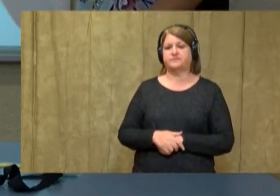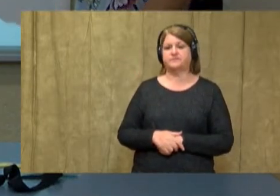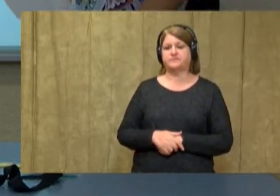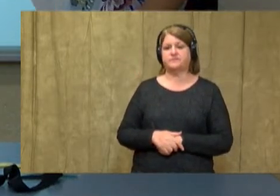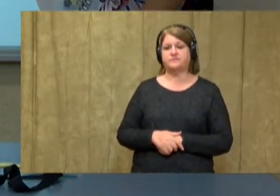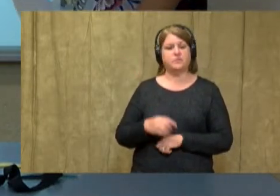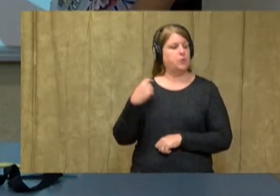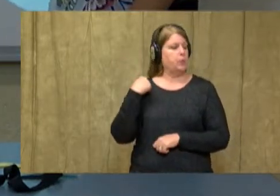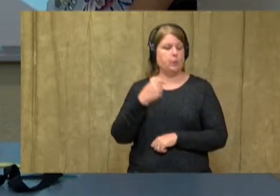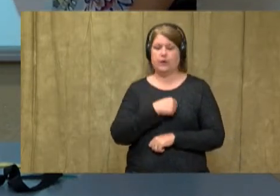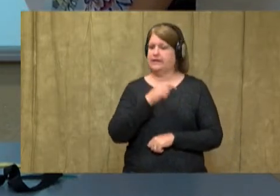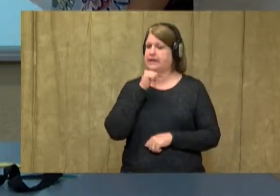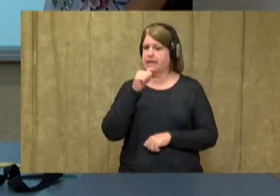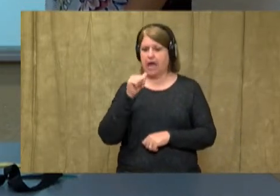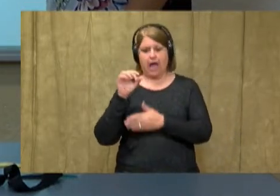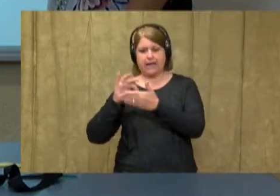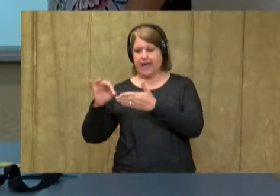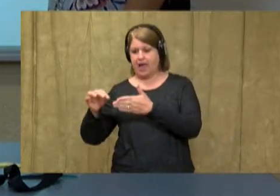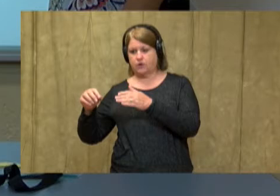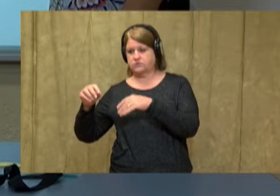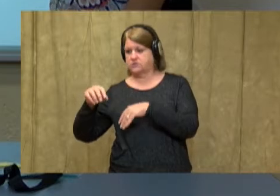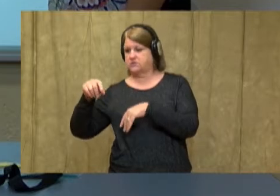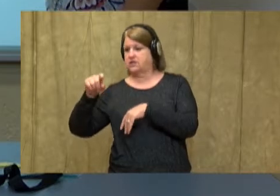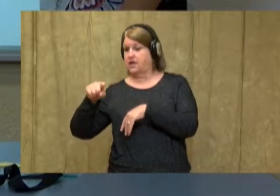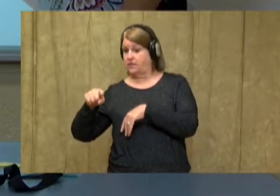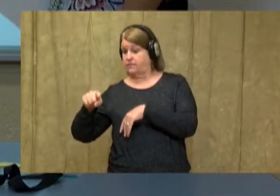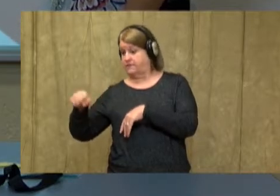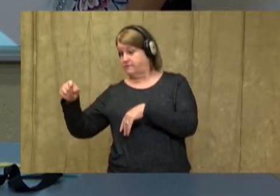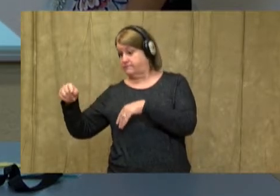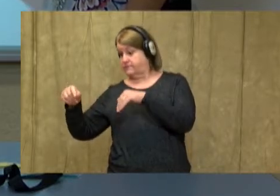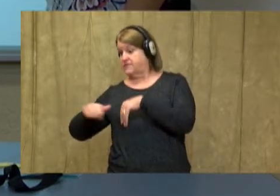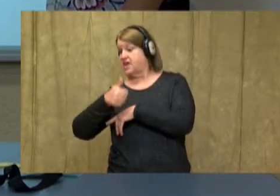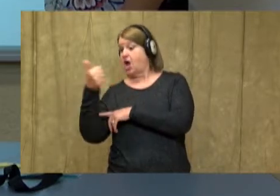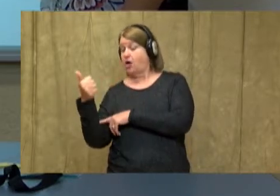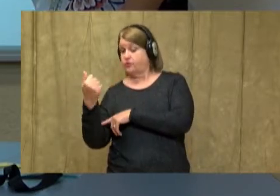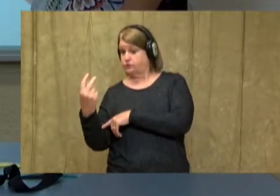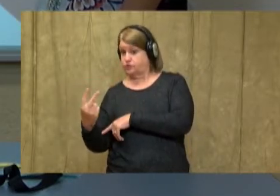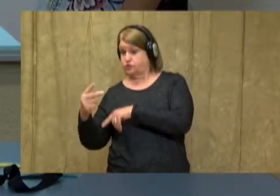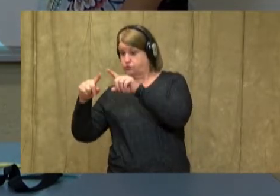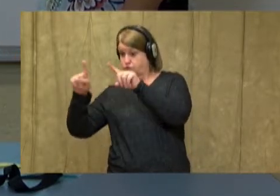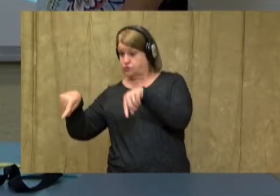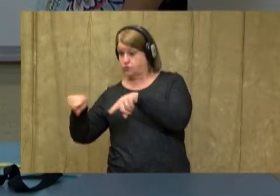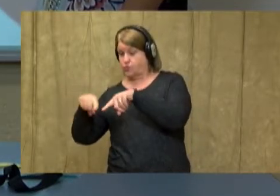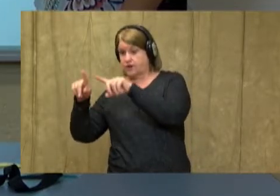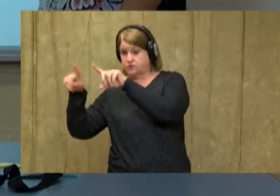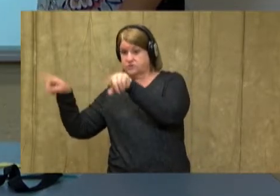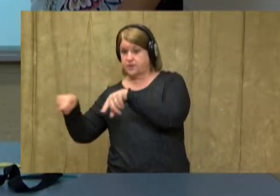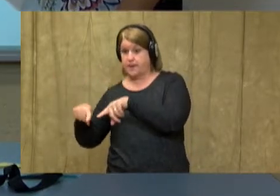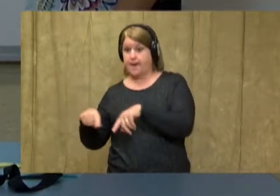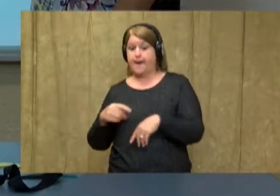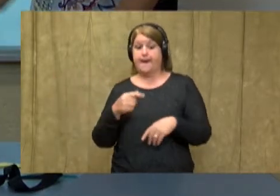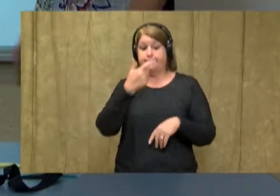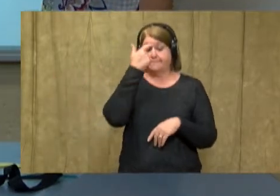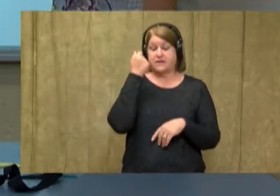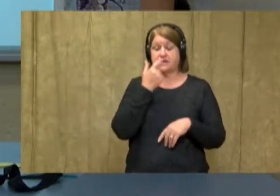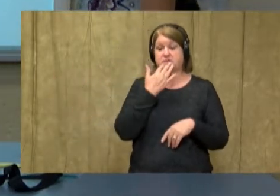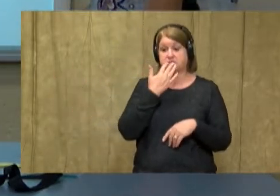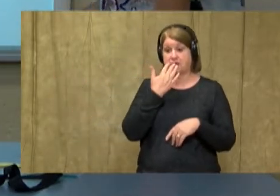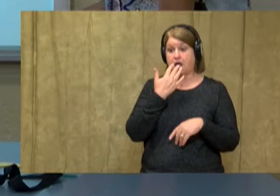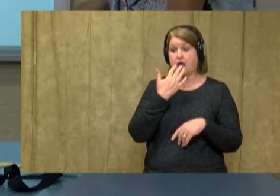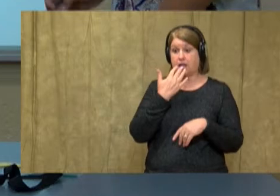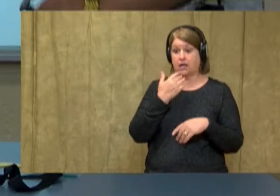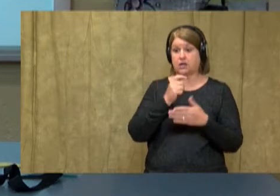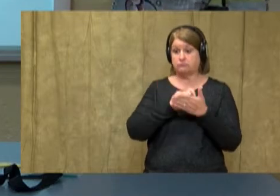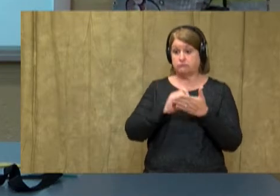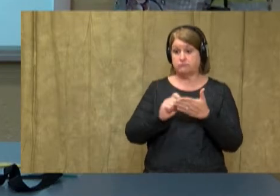We didn't count these 2 squares because our object that we were measuring stopped right after the 4th